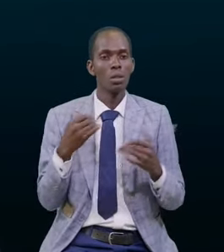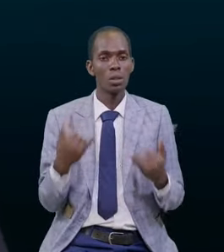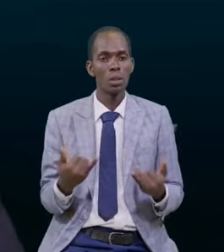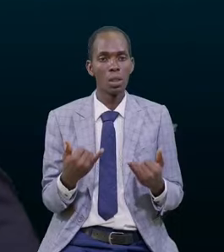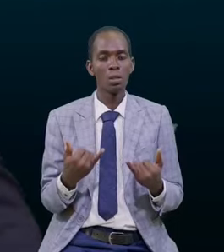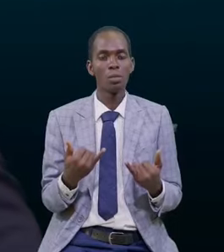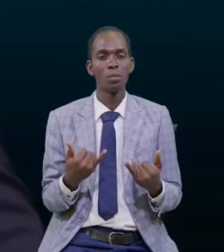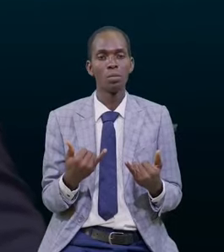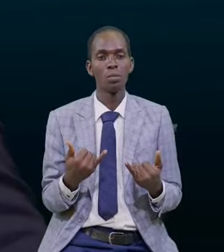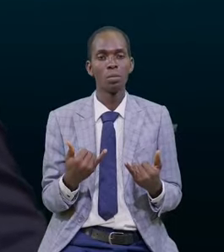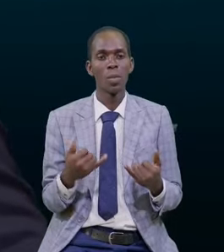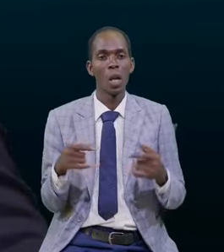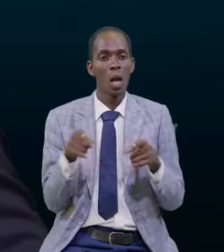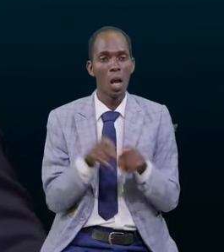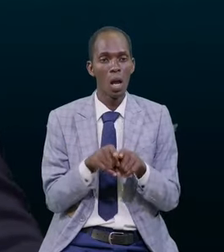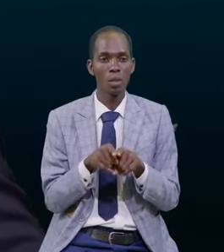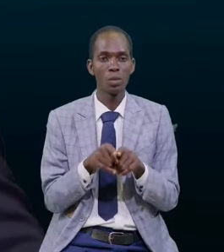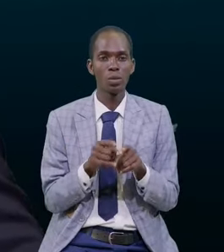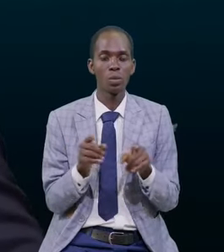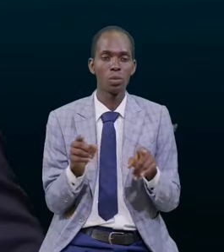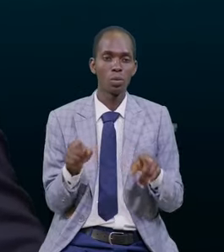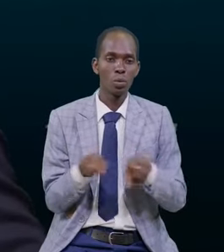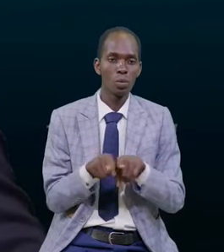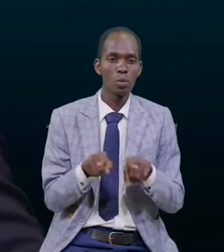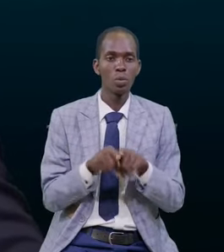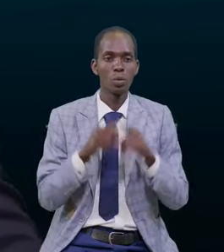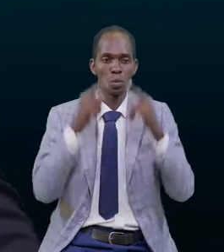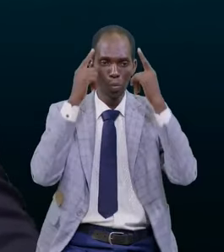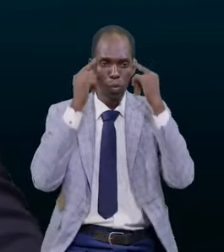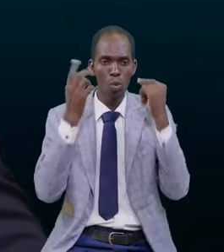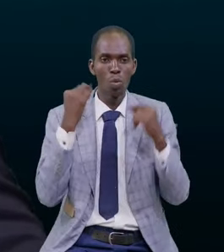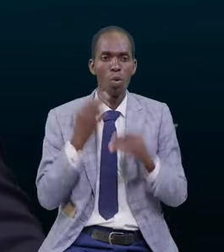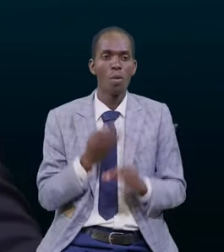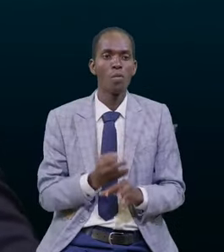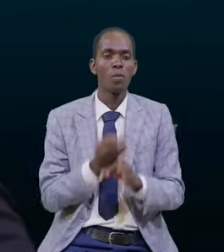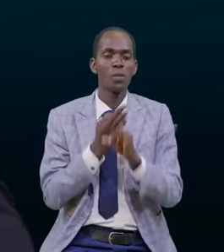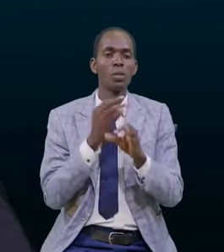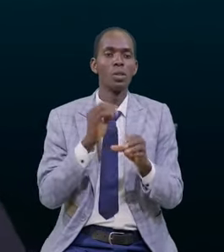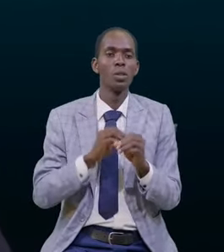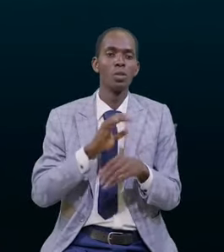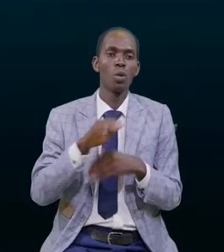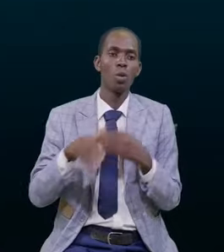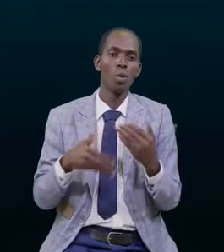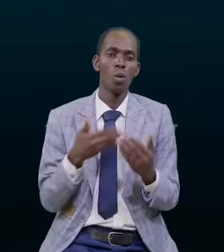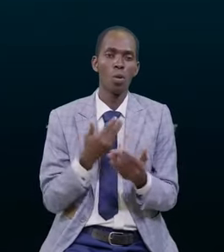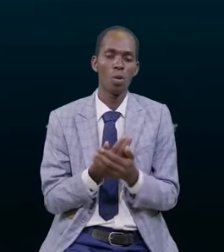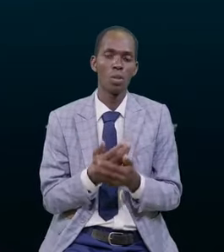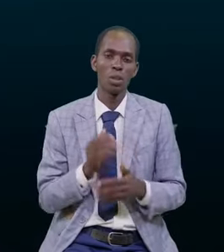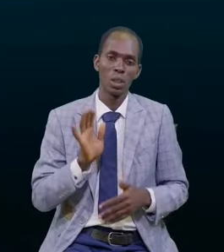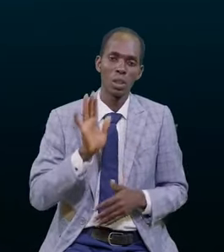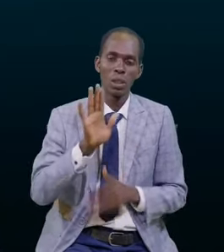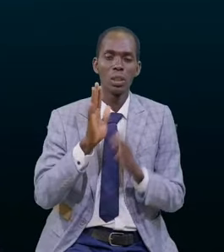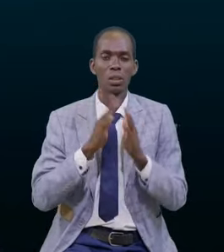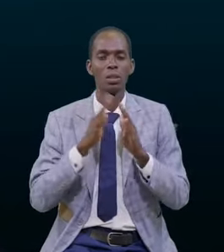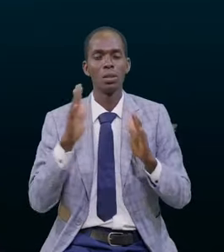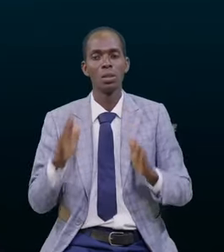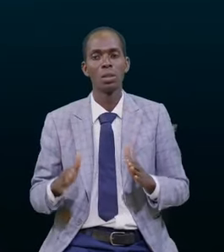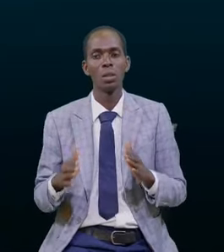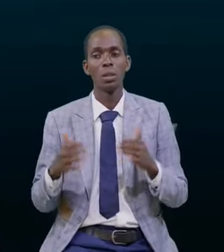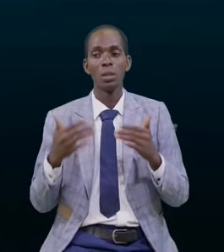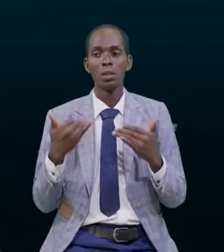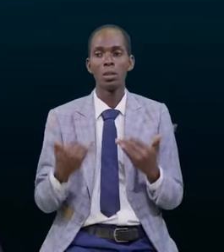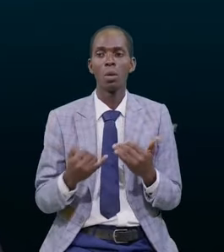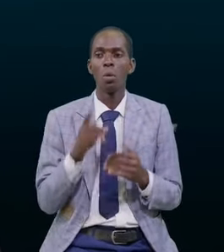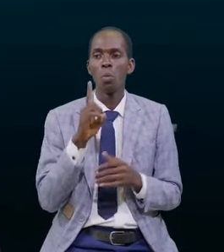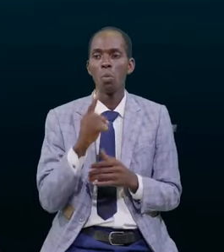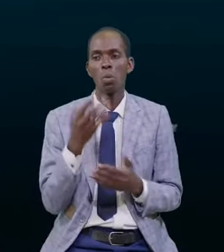Moses as also Moses was faithful in all his house now one will be forgiven to think that the Lord